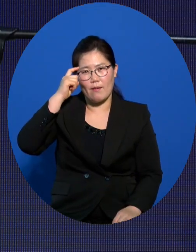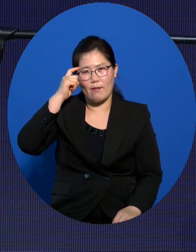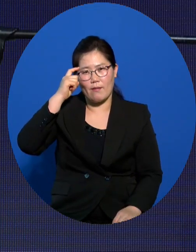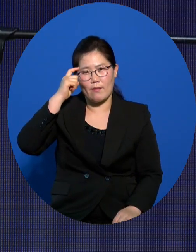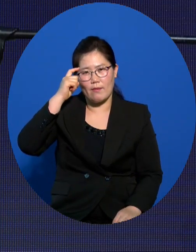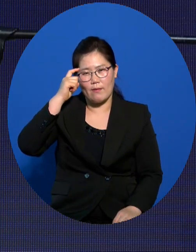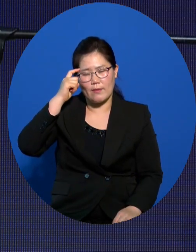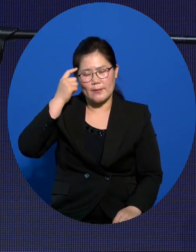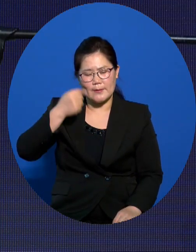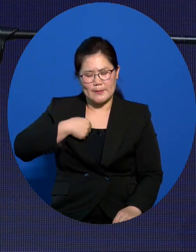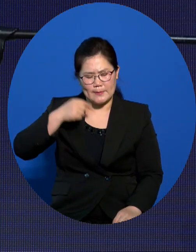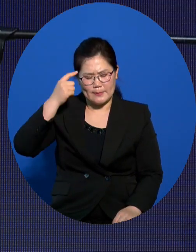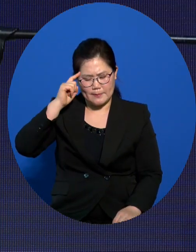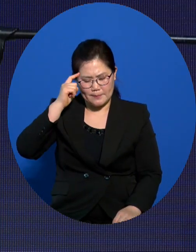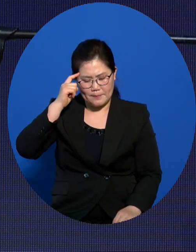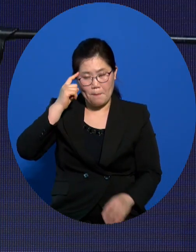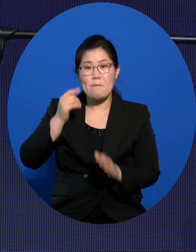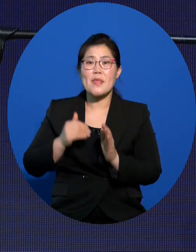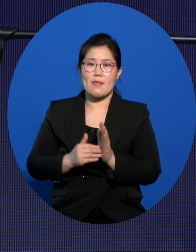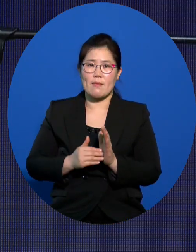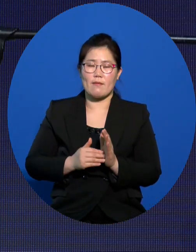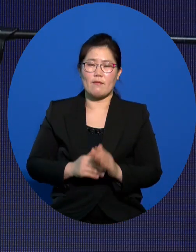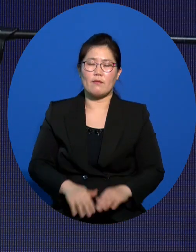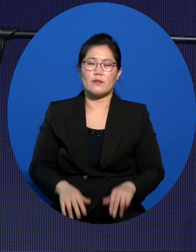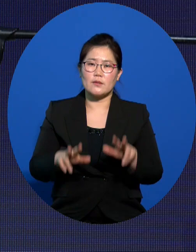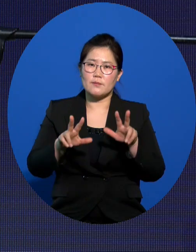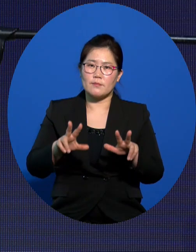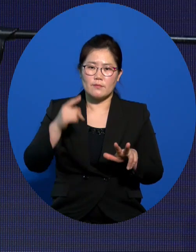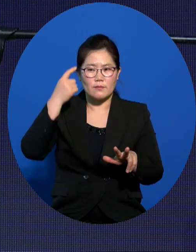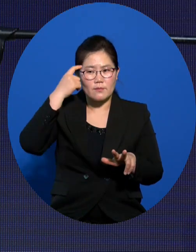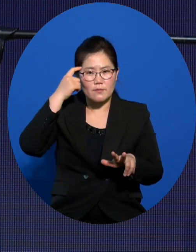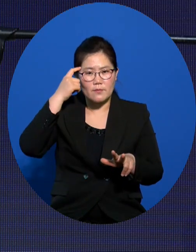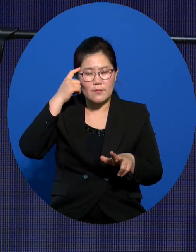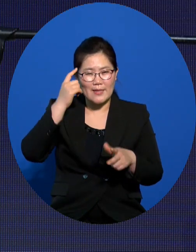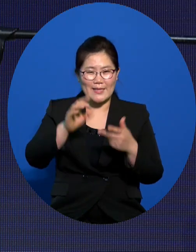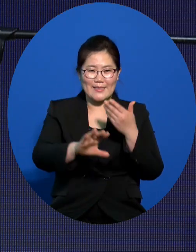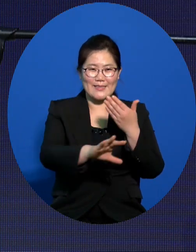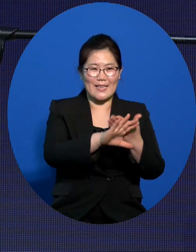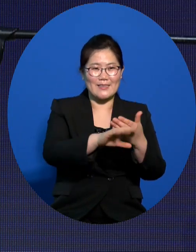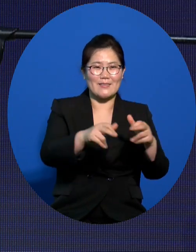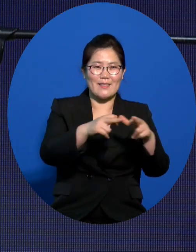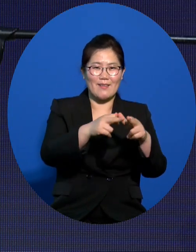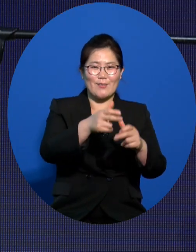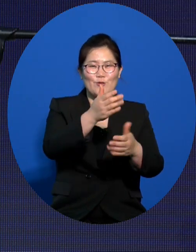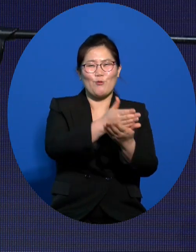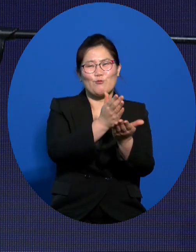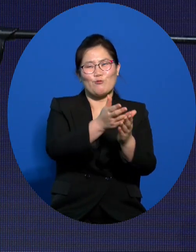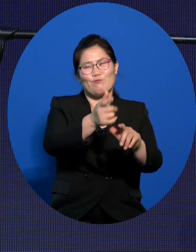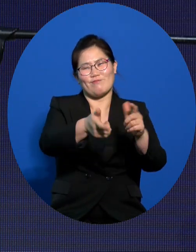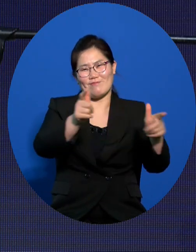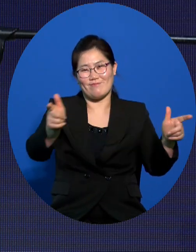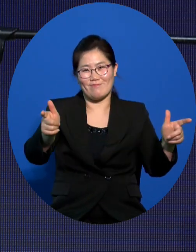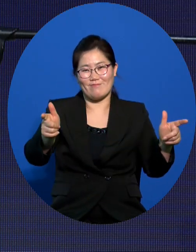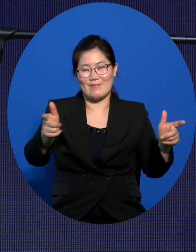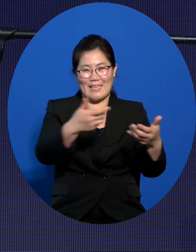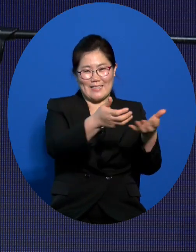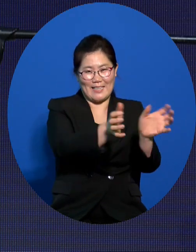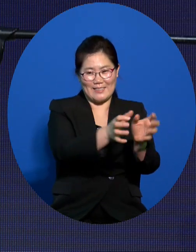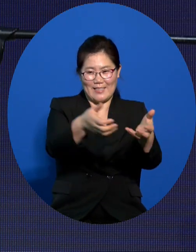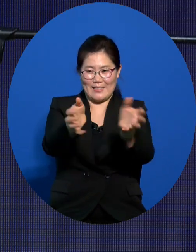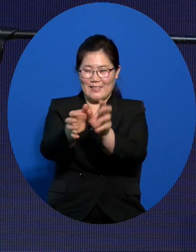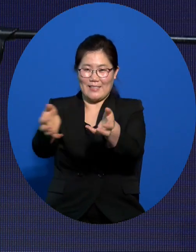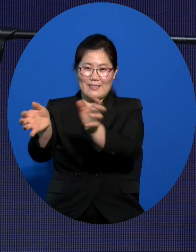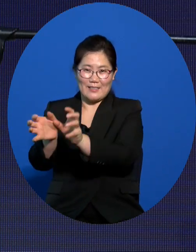the limited resources in an efficient manner. There are many different types of disabilities, and